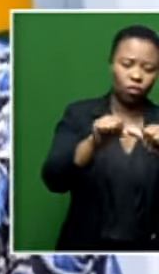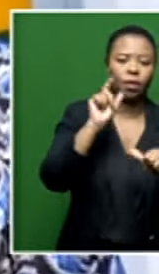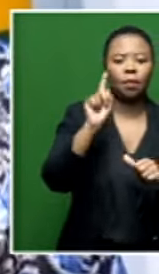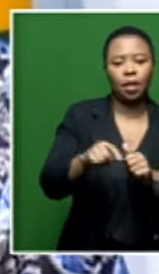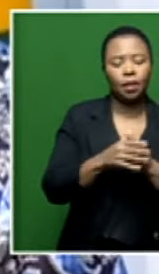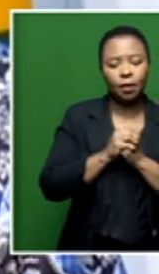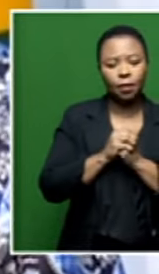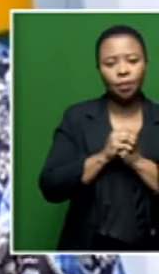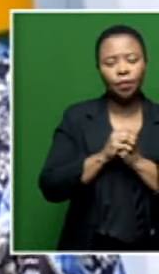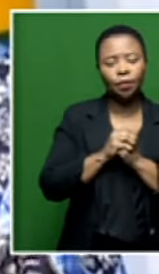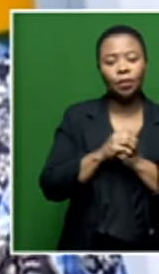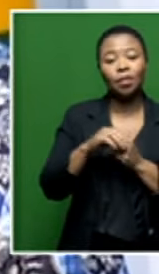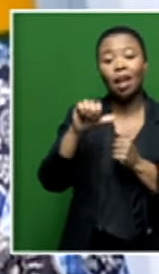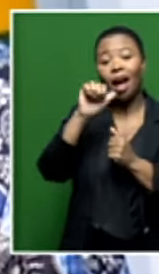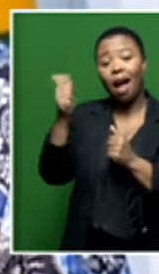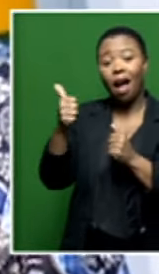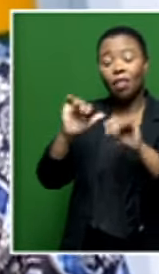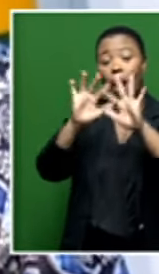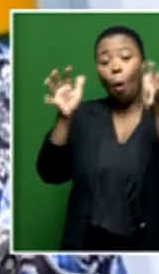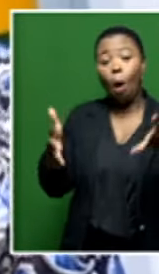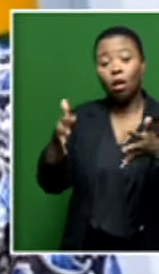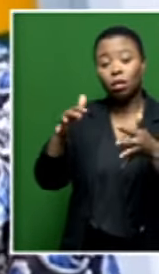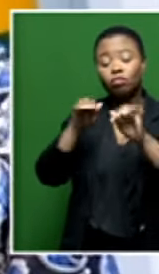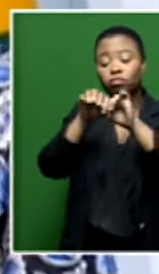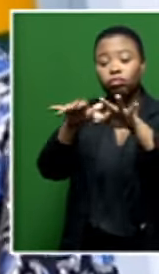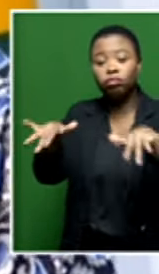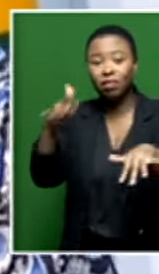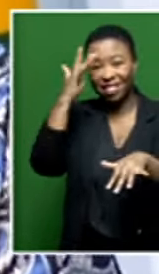The other pandemic, HIV and AIDS,